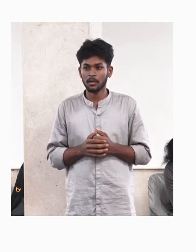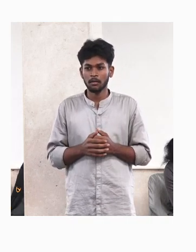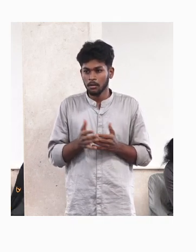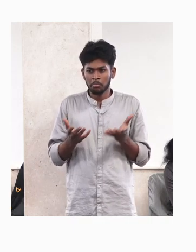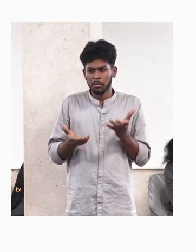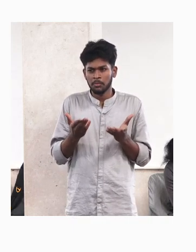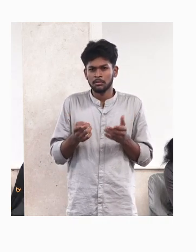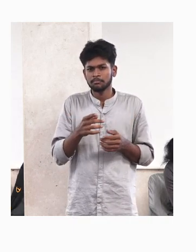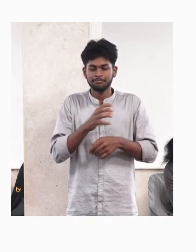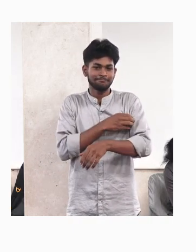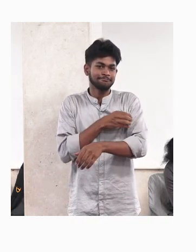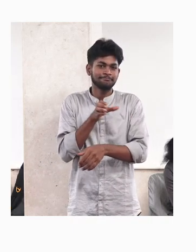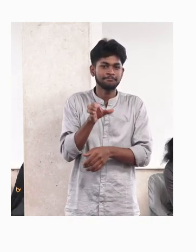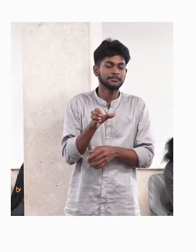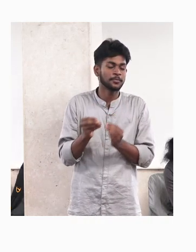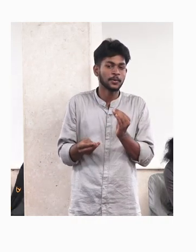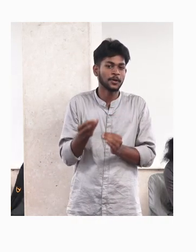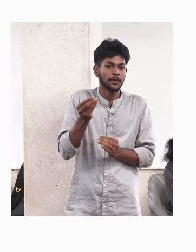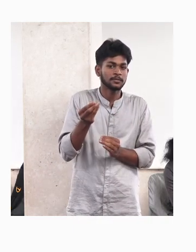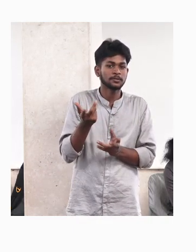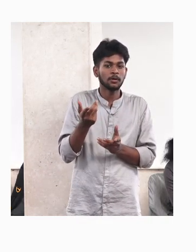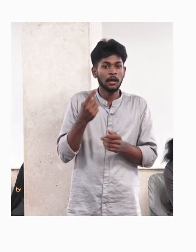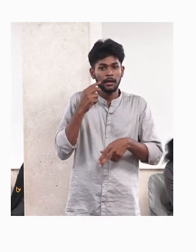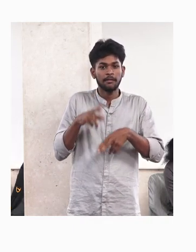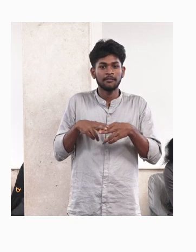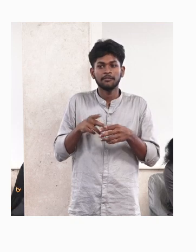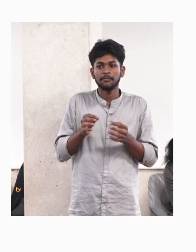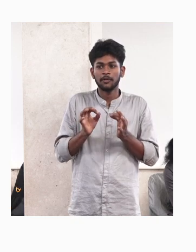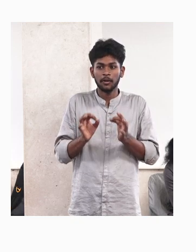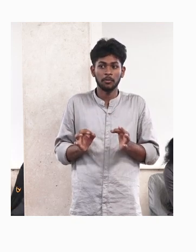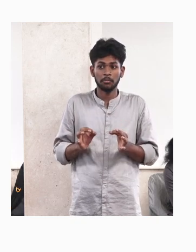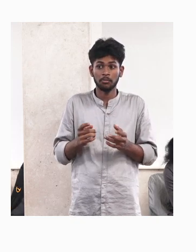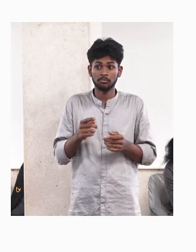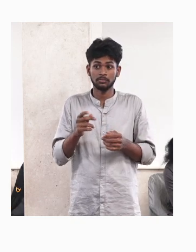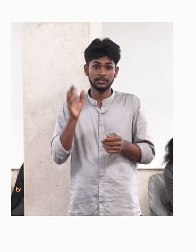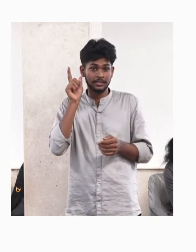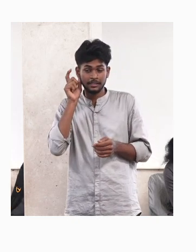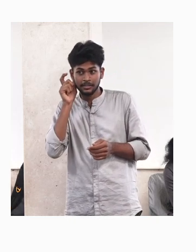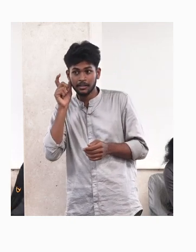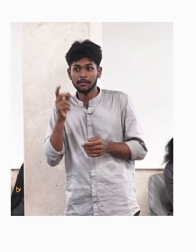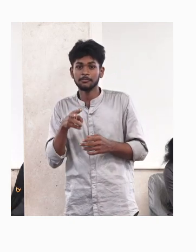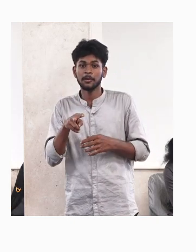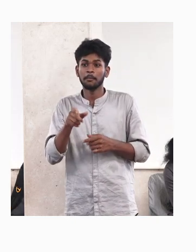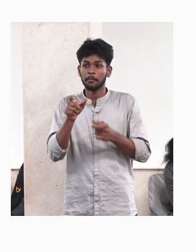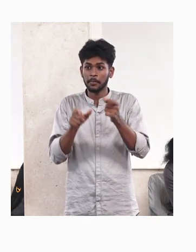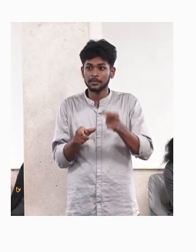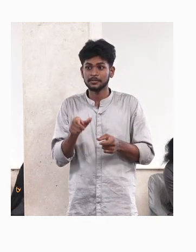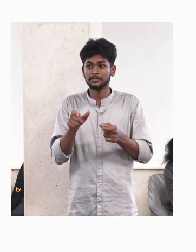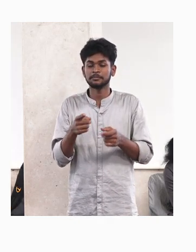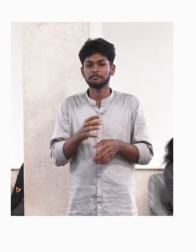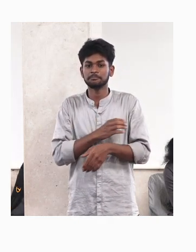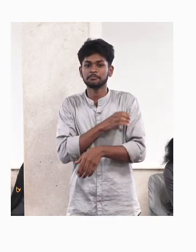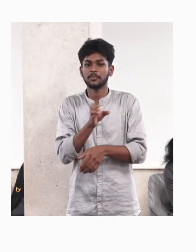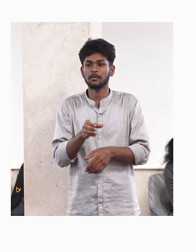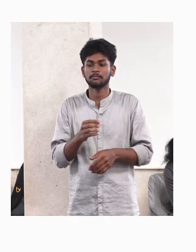became very empowering. Because if you feel that someone is really listening, you feel much more powerful.